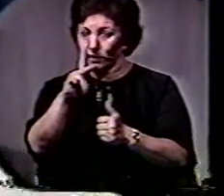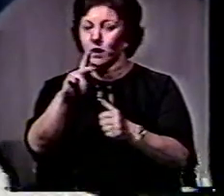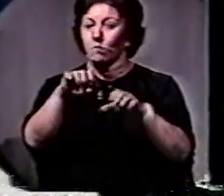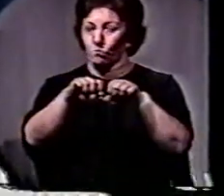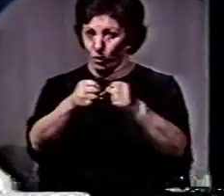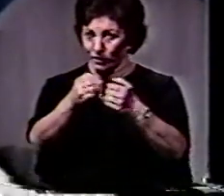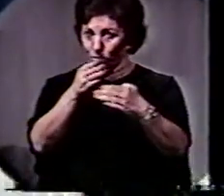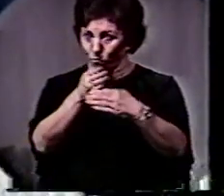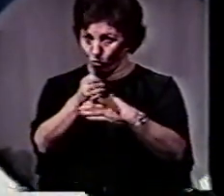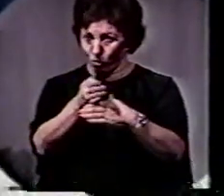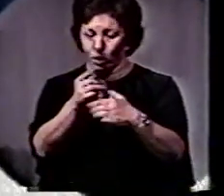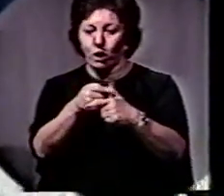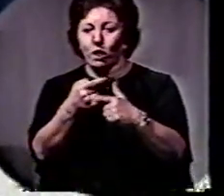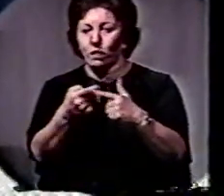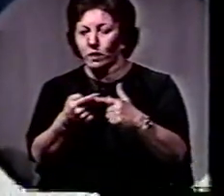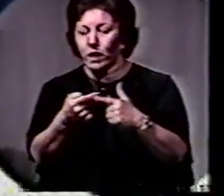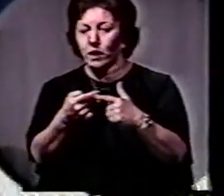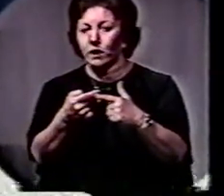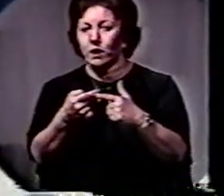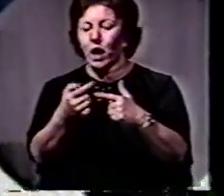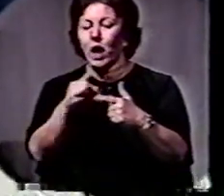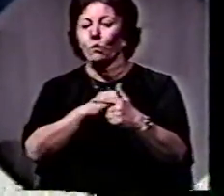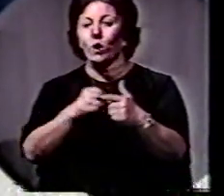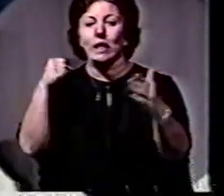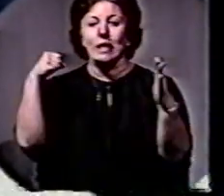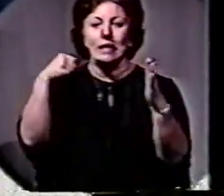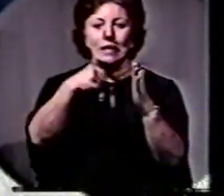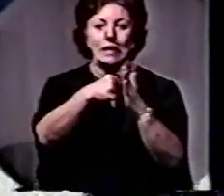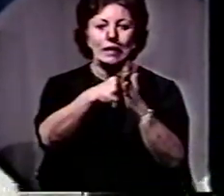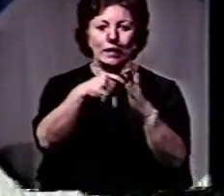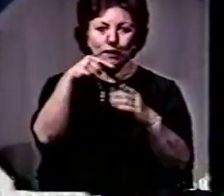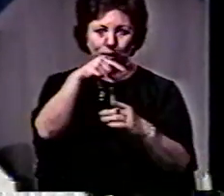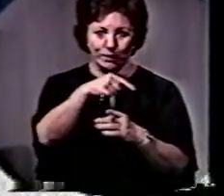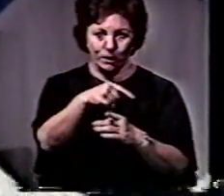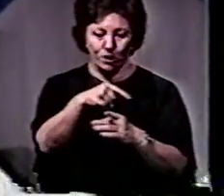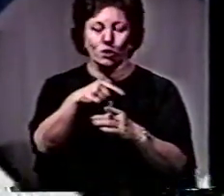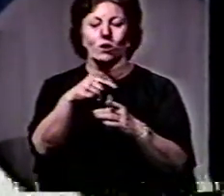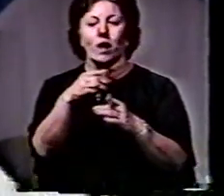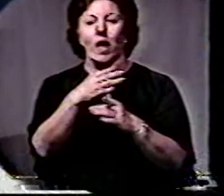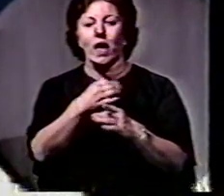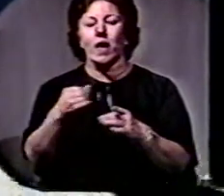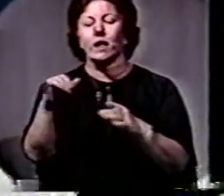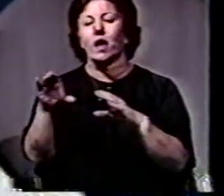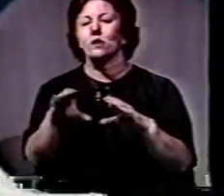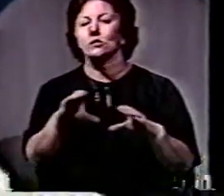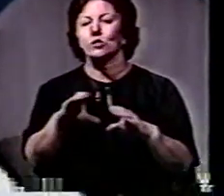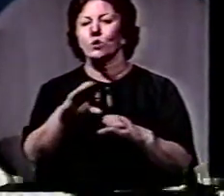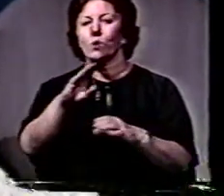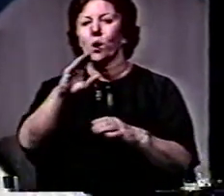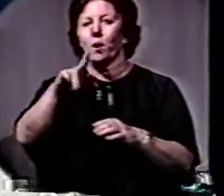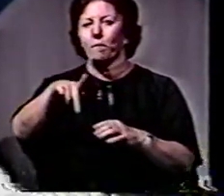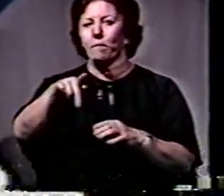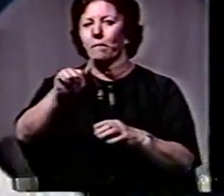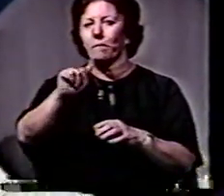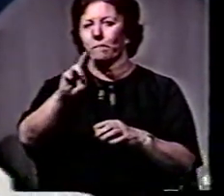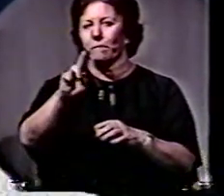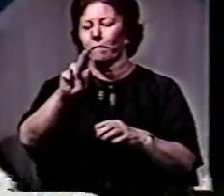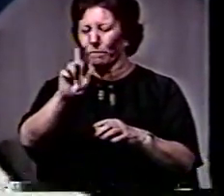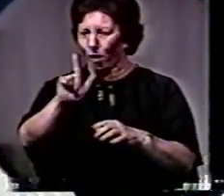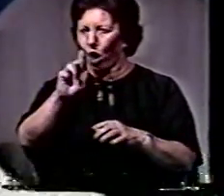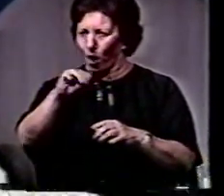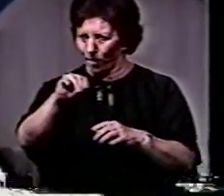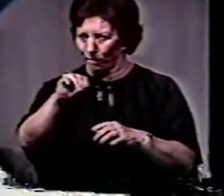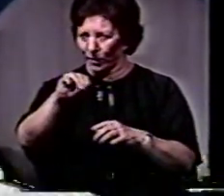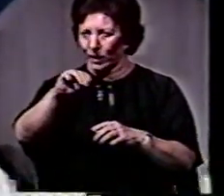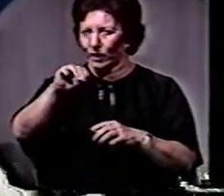here. Then I will come and I will hit here. And I will do what we call a palm heel strike, hitting with this area of